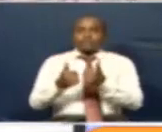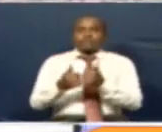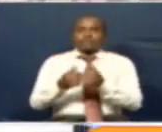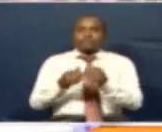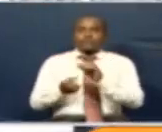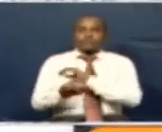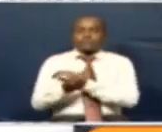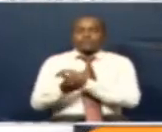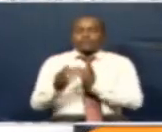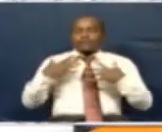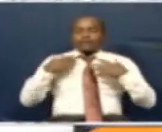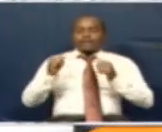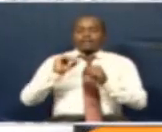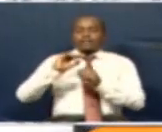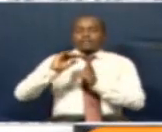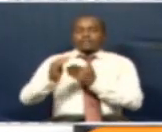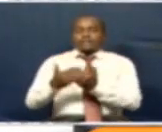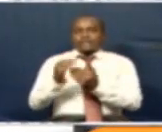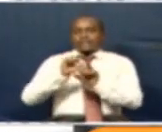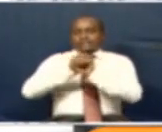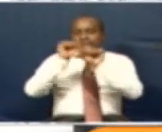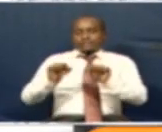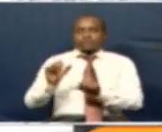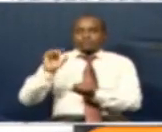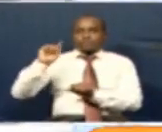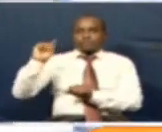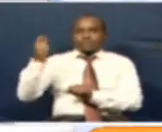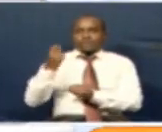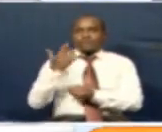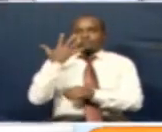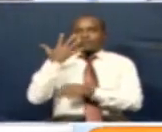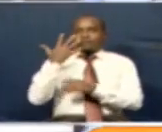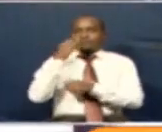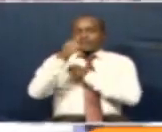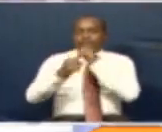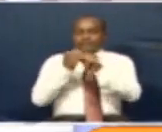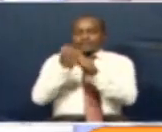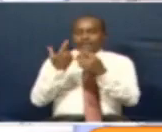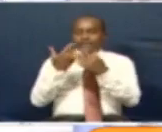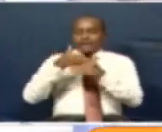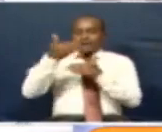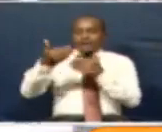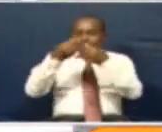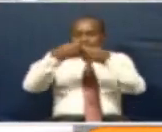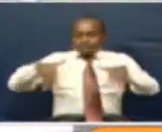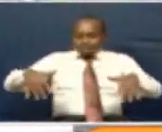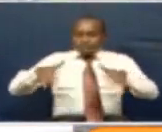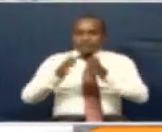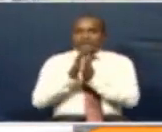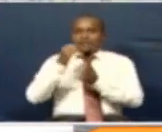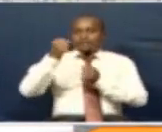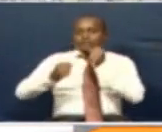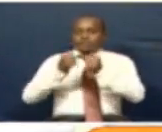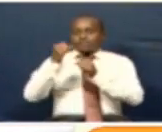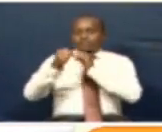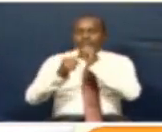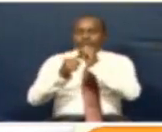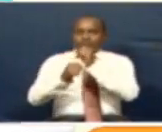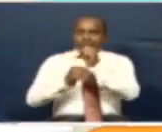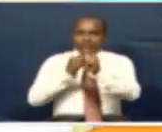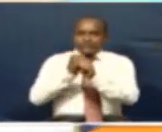Kenya's healthcare system 5 years after devolution took effect and nearly 55 years since